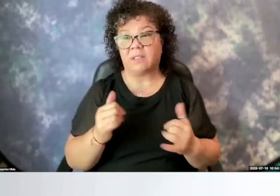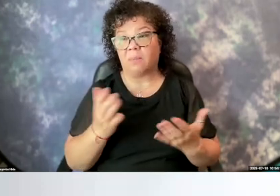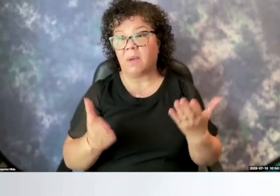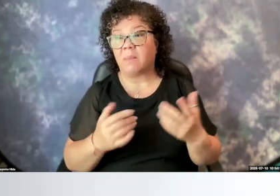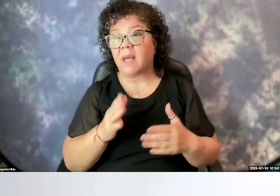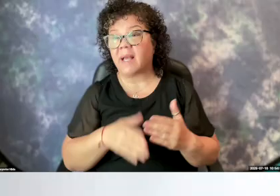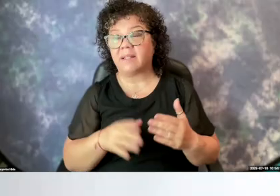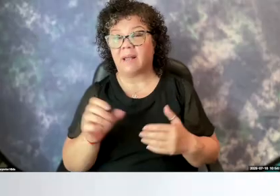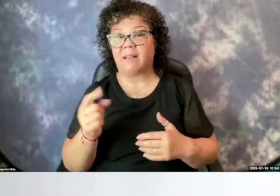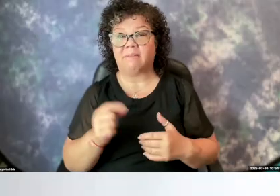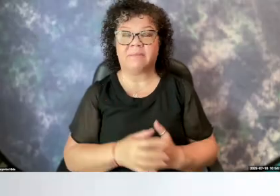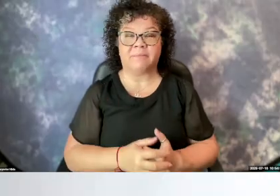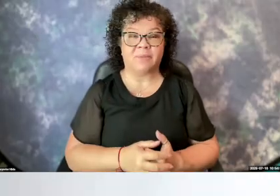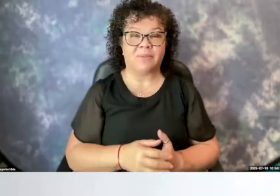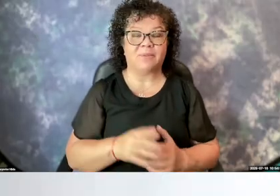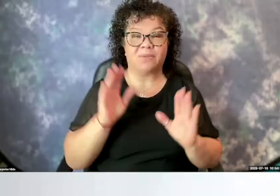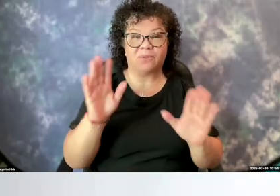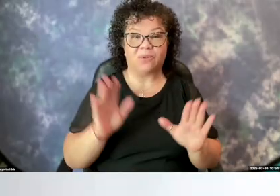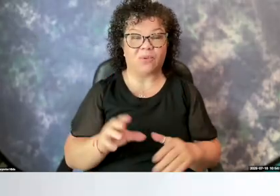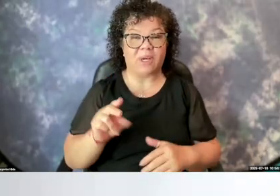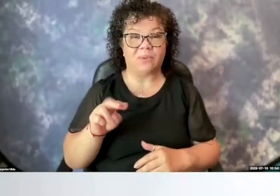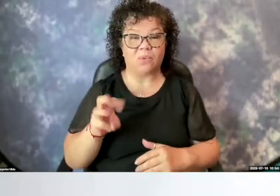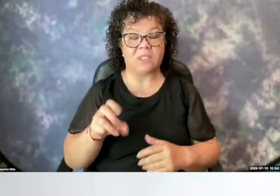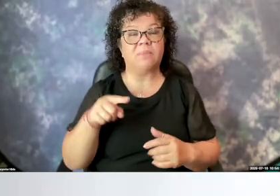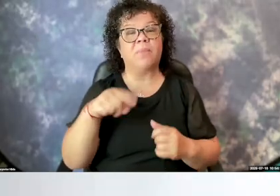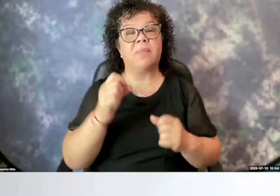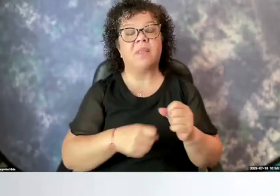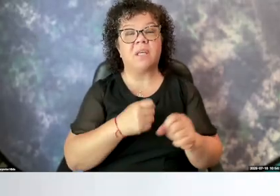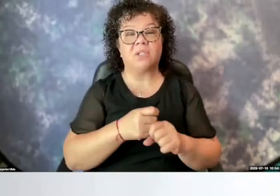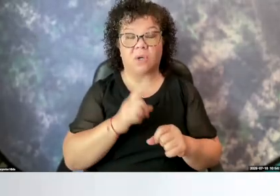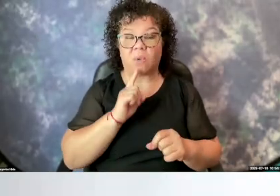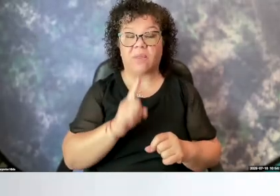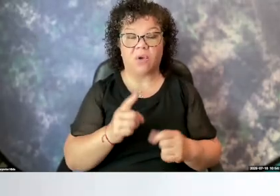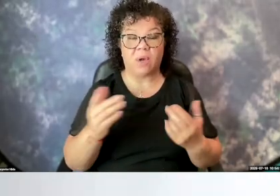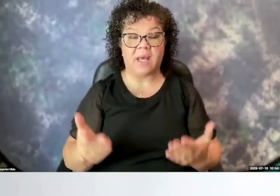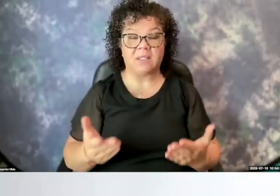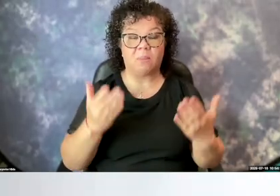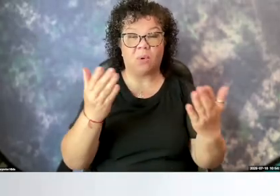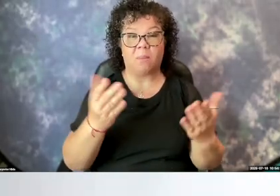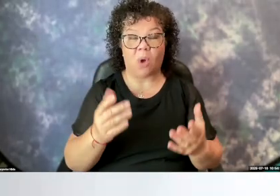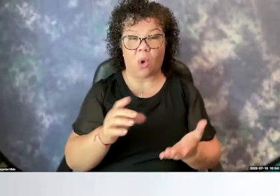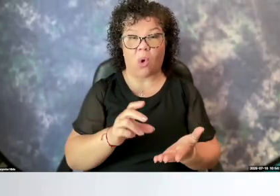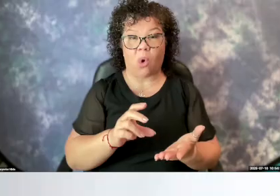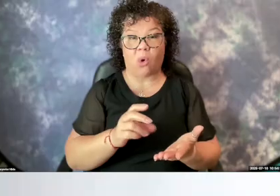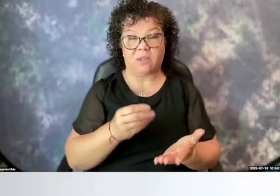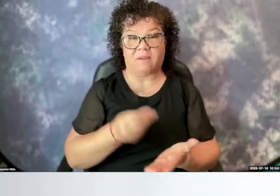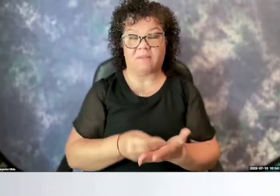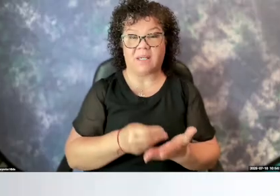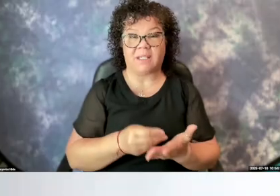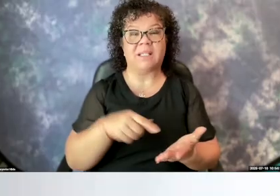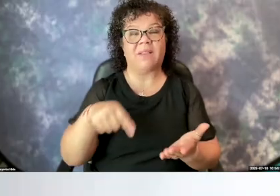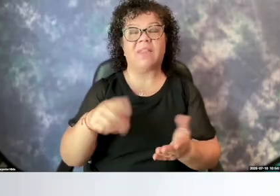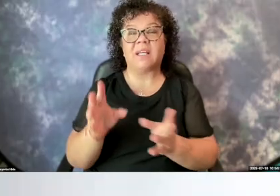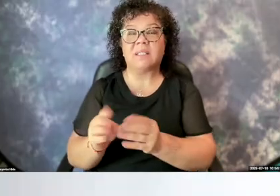So this year, while there isn't proposed funding, I think this meeting today really helped us lay out the status of our incentive